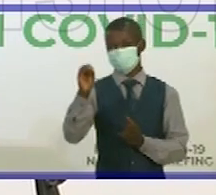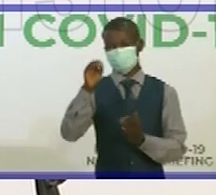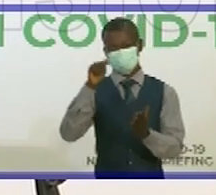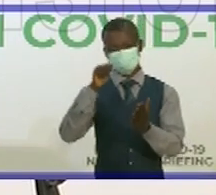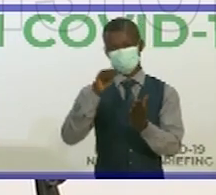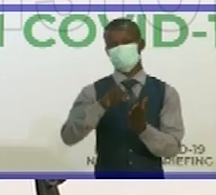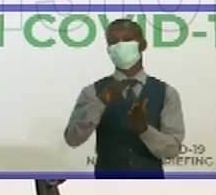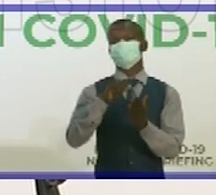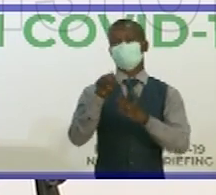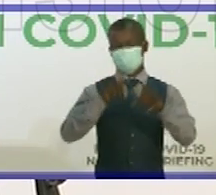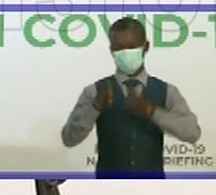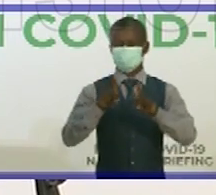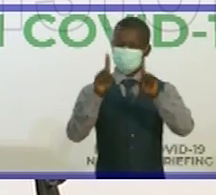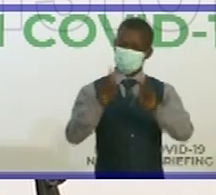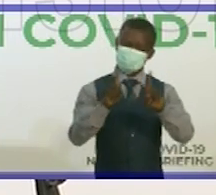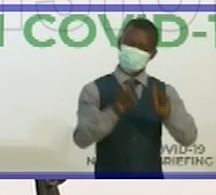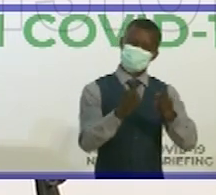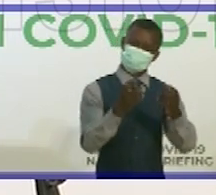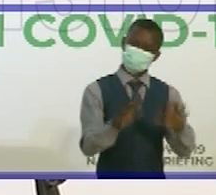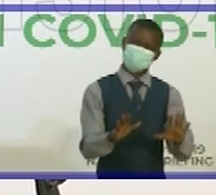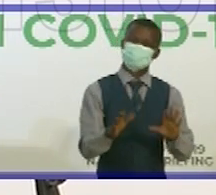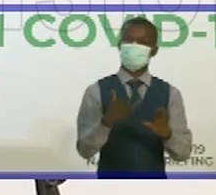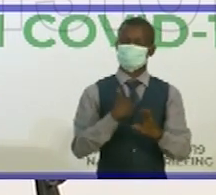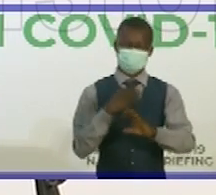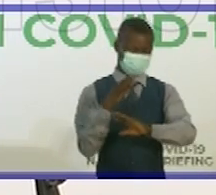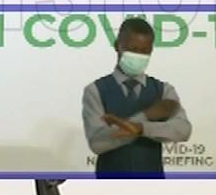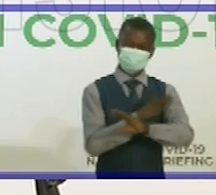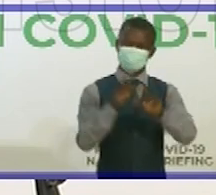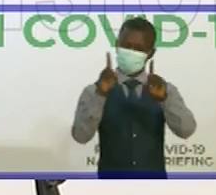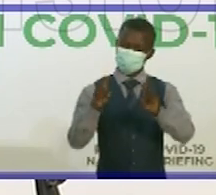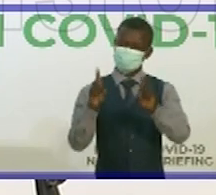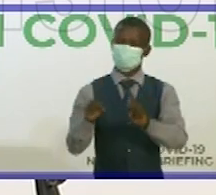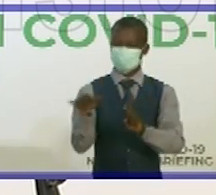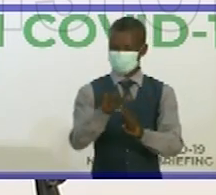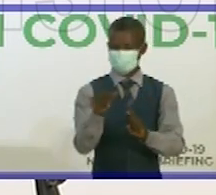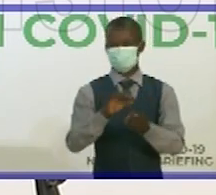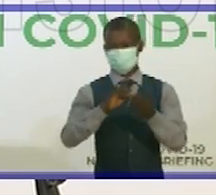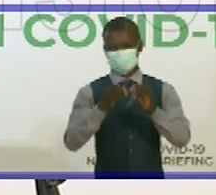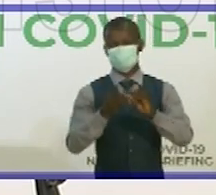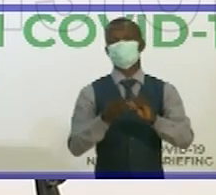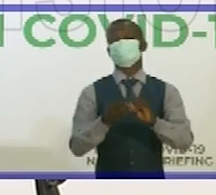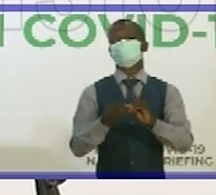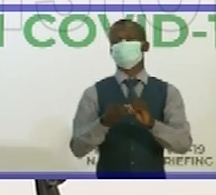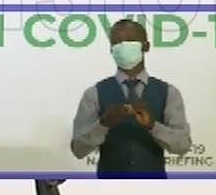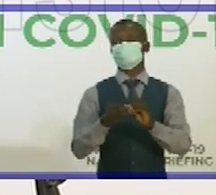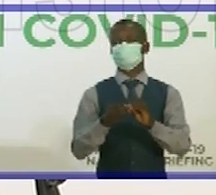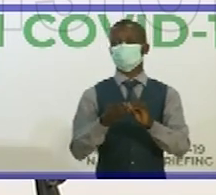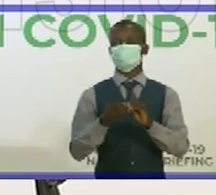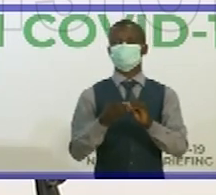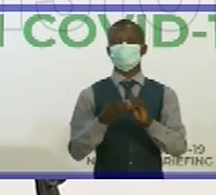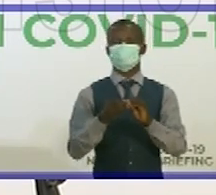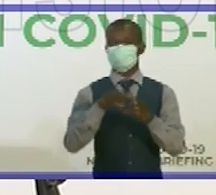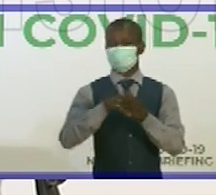250,000 people. We have the capacity at the moment to test about the same amount with the reagents in the